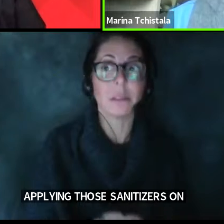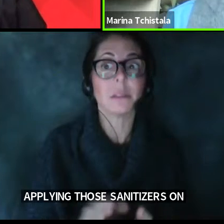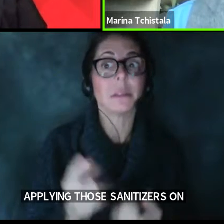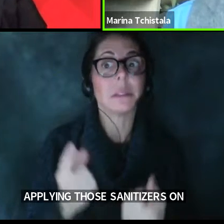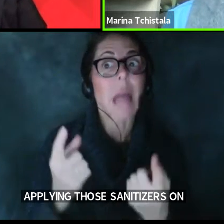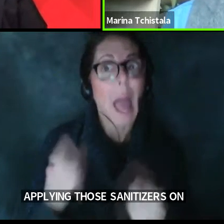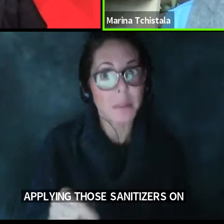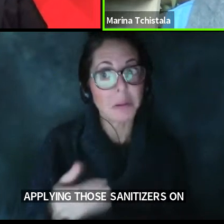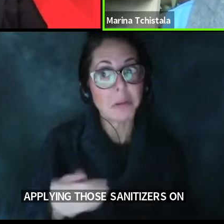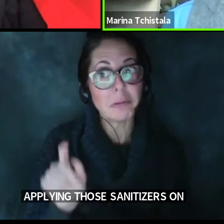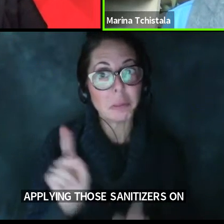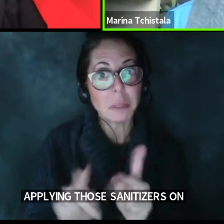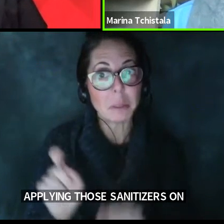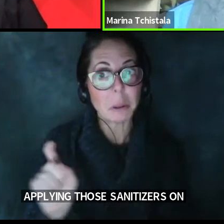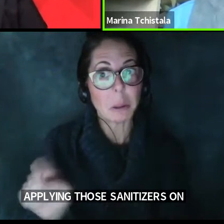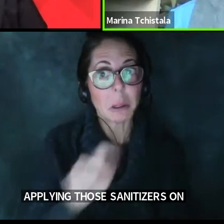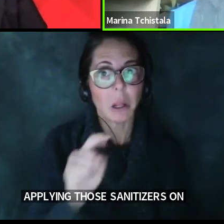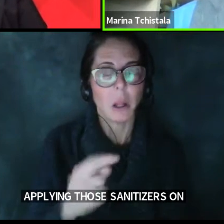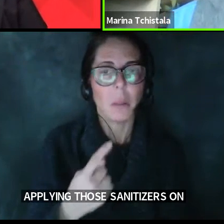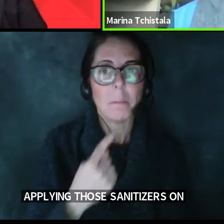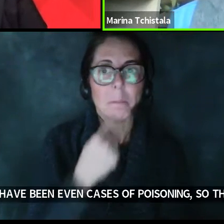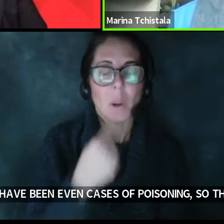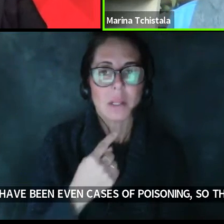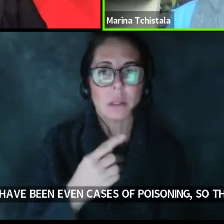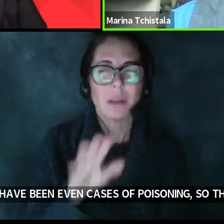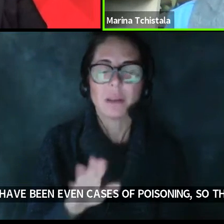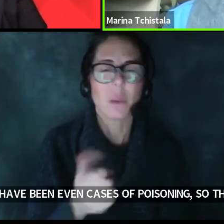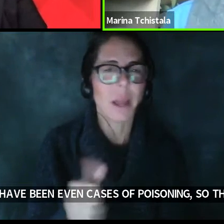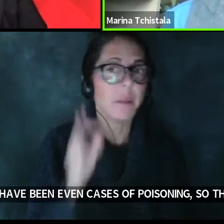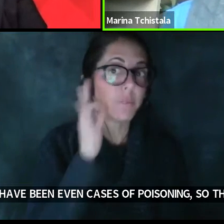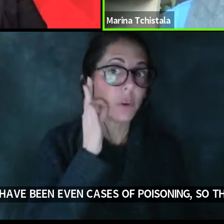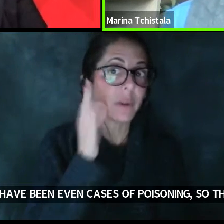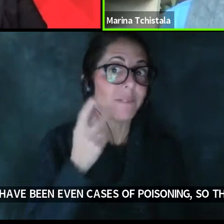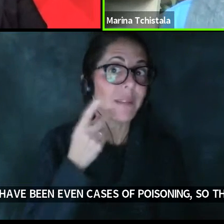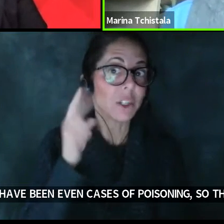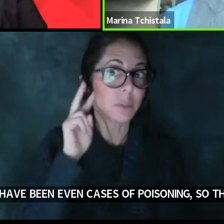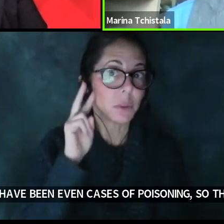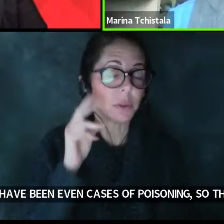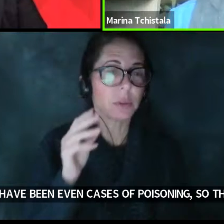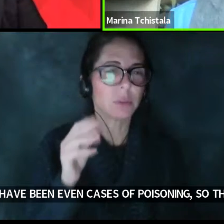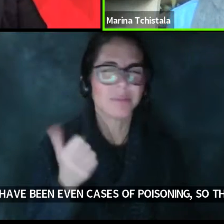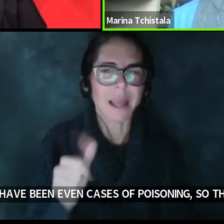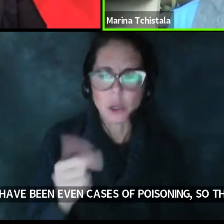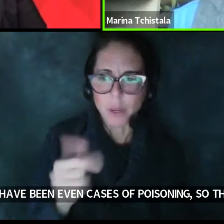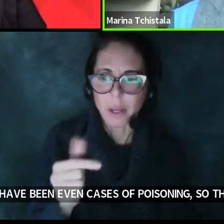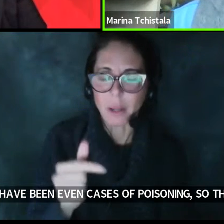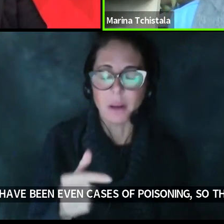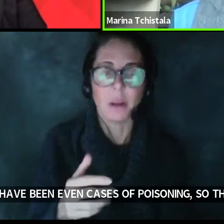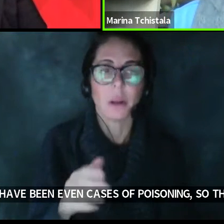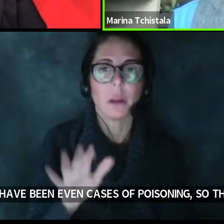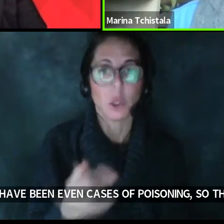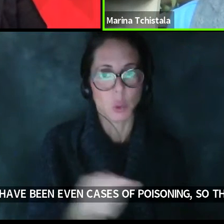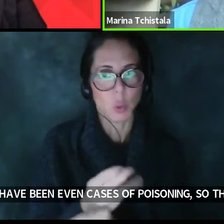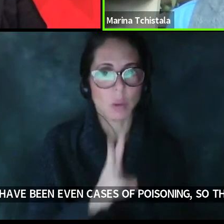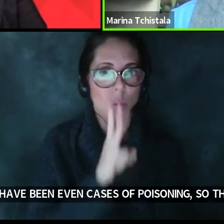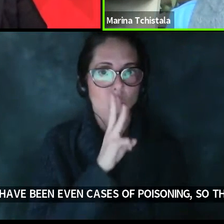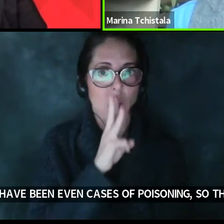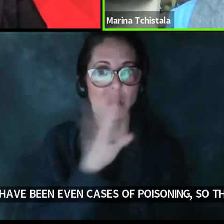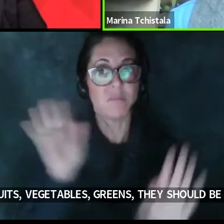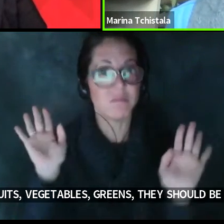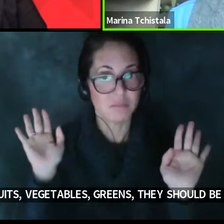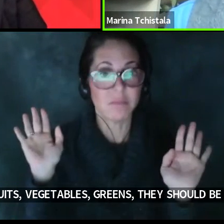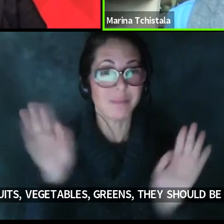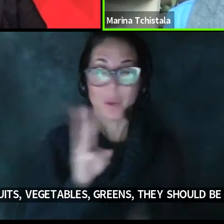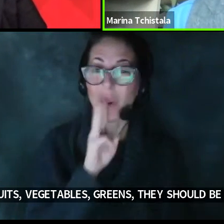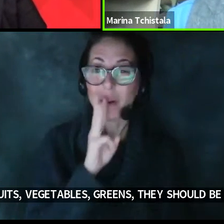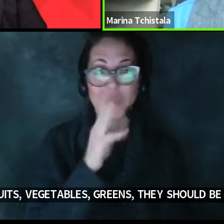fruits, vegetables, greens, they should be washed with water. Again, water is the best